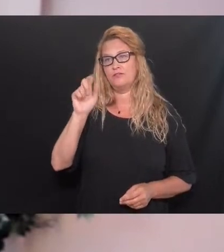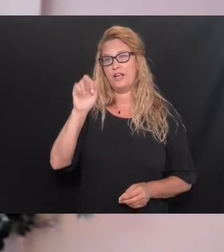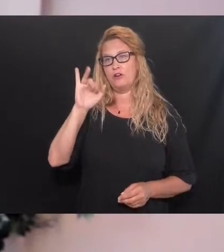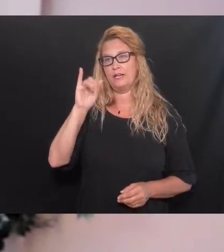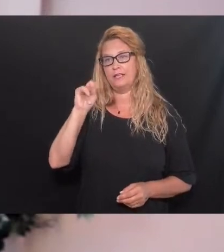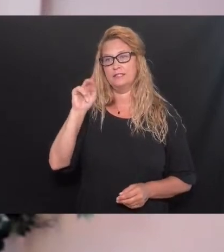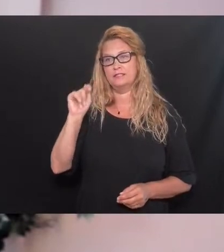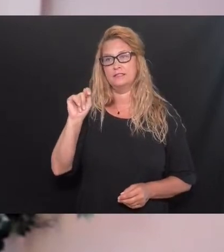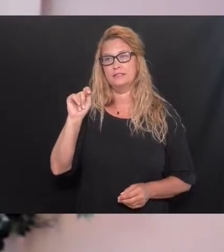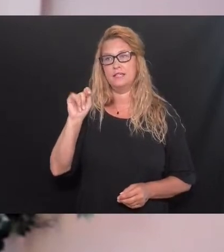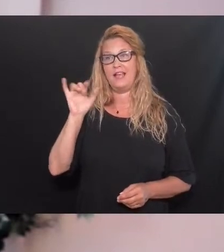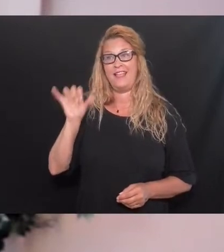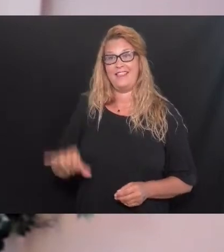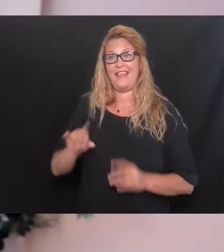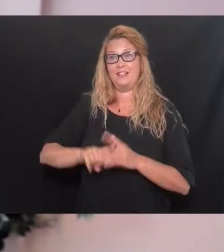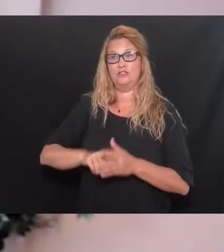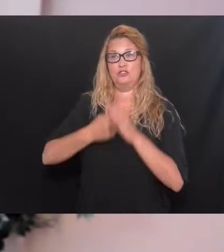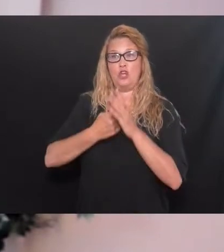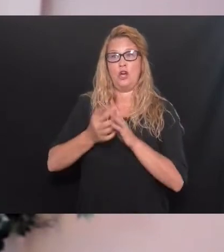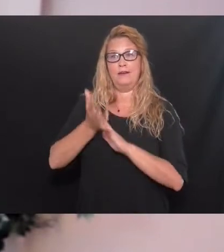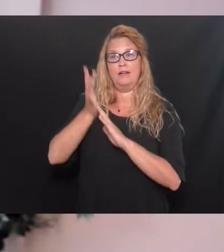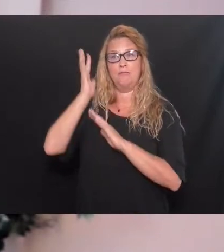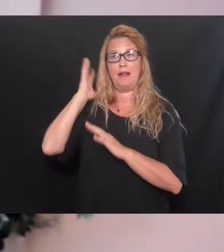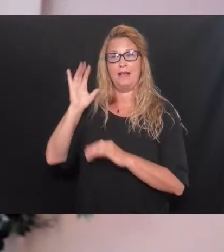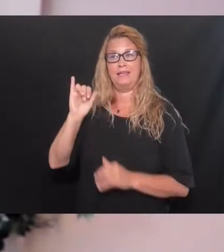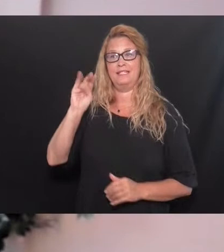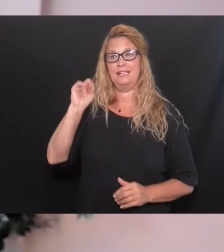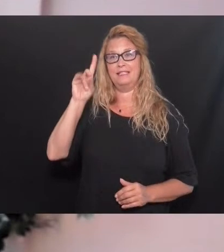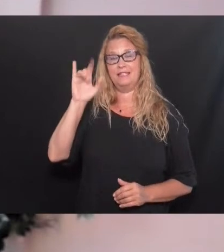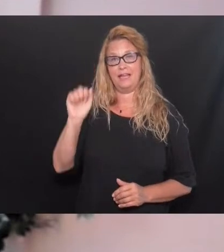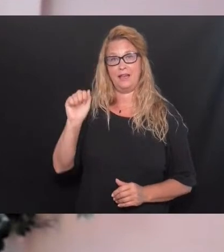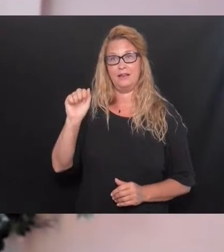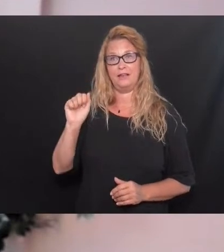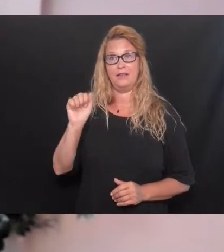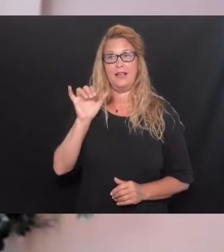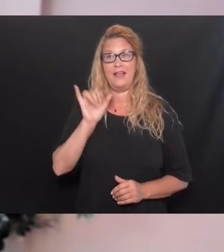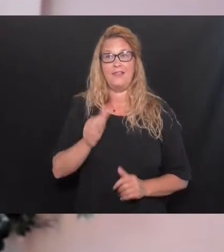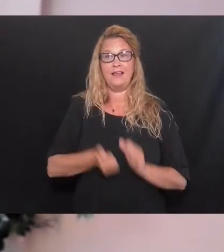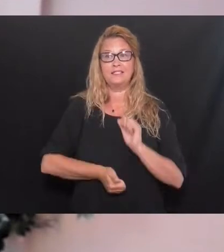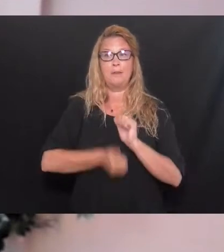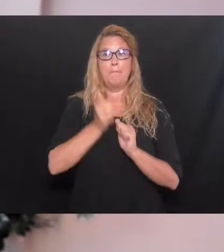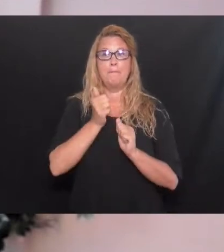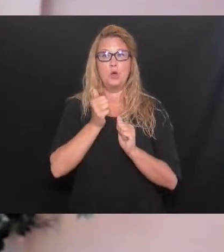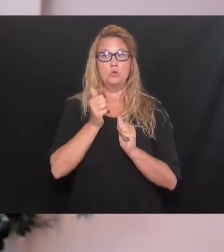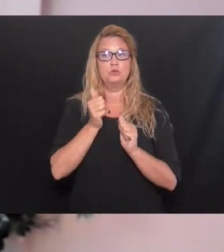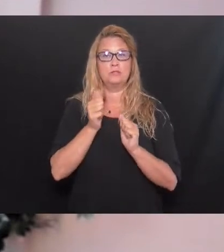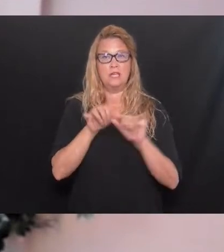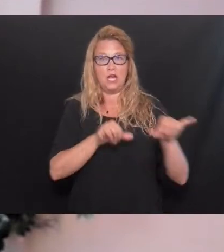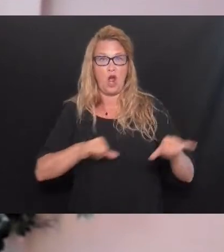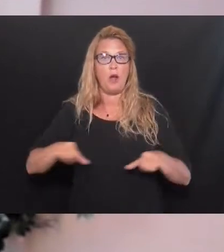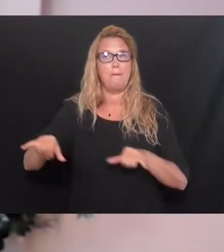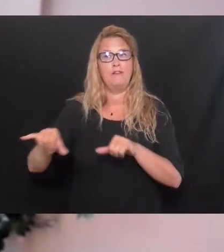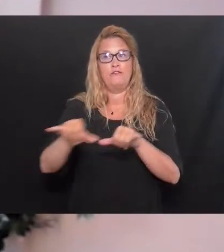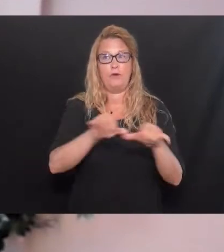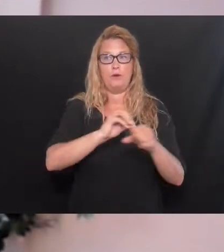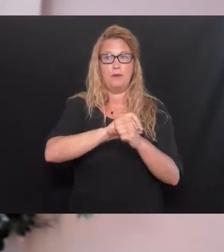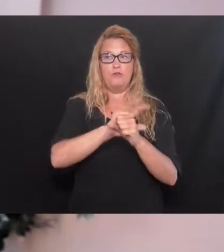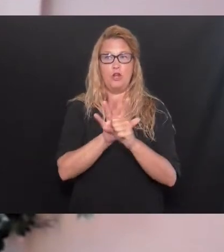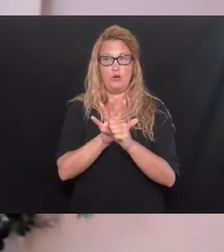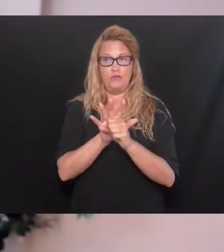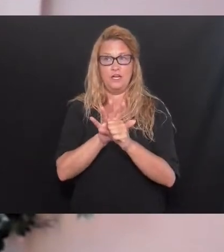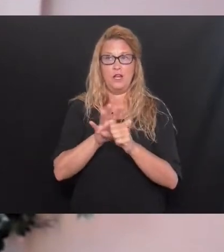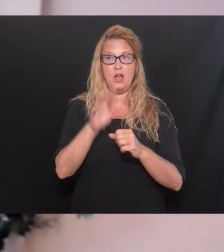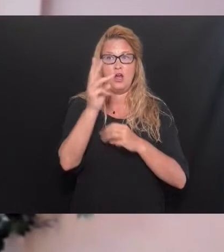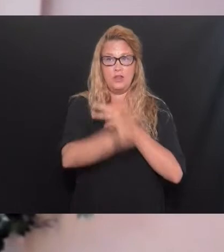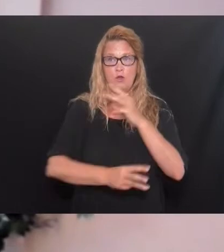that started in India, is now become the most common form of COVID-19 around the world. It appears